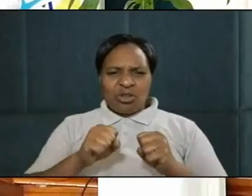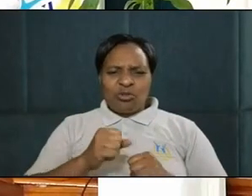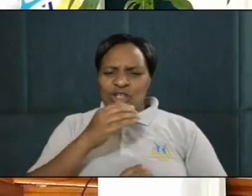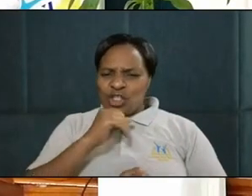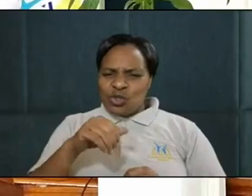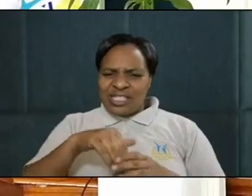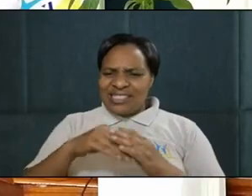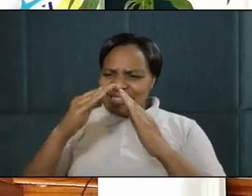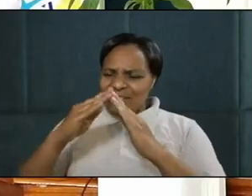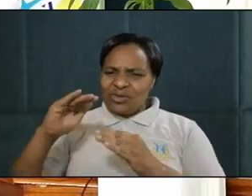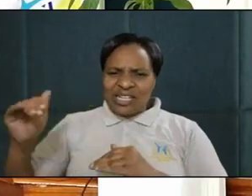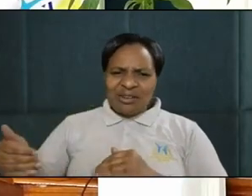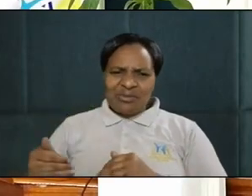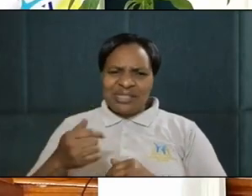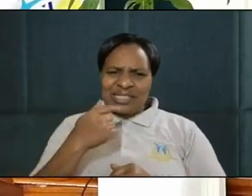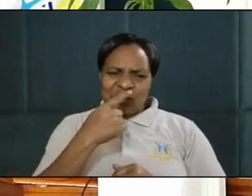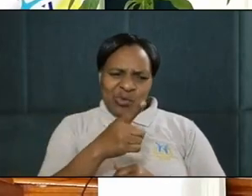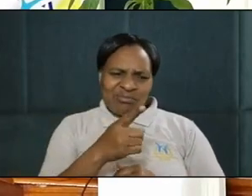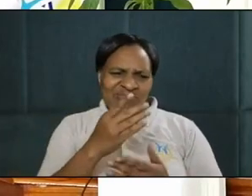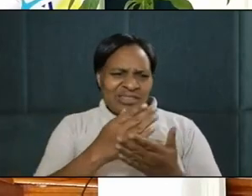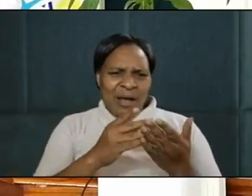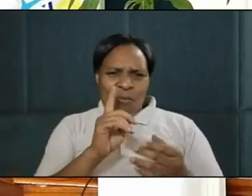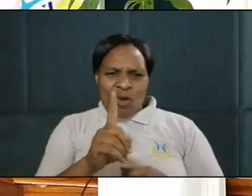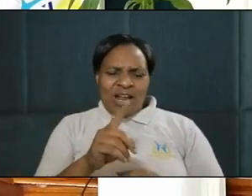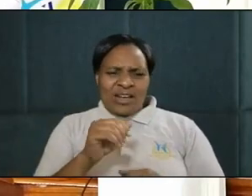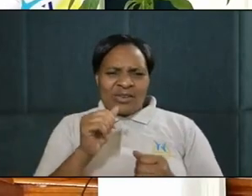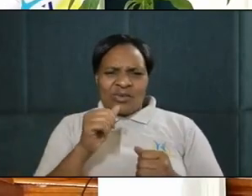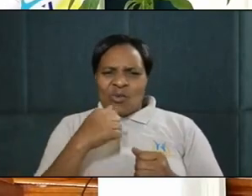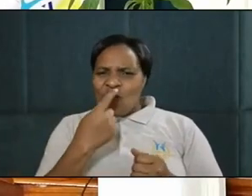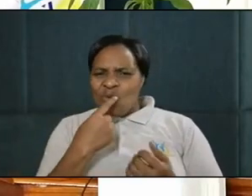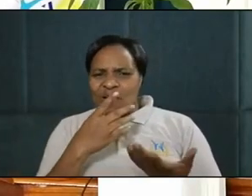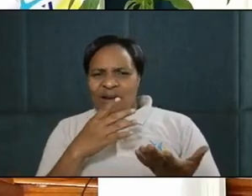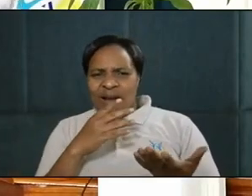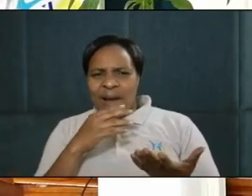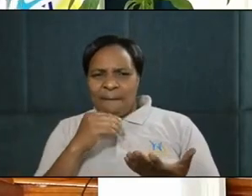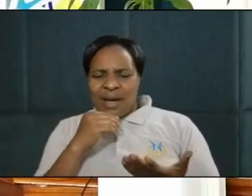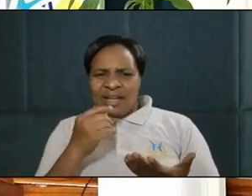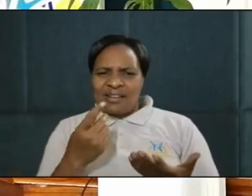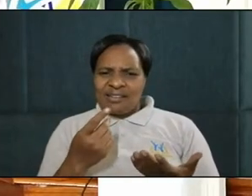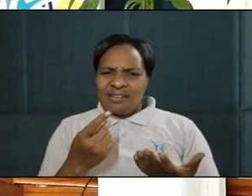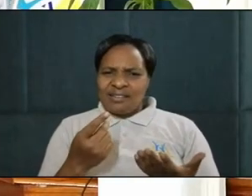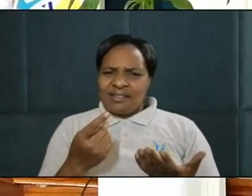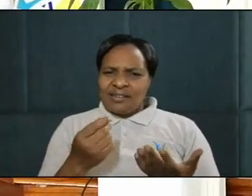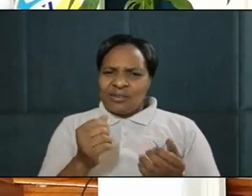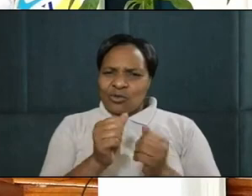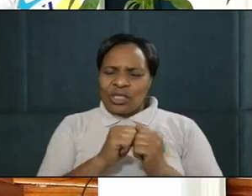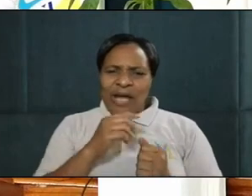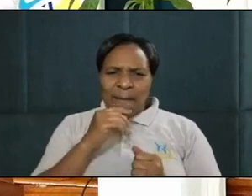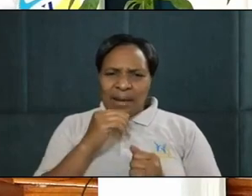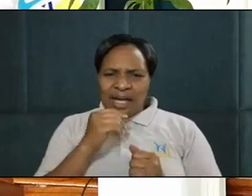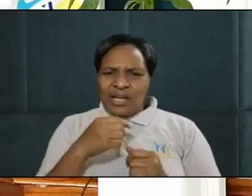in Jerusalem, they saw Paul with somebody, with a man. Do you remember the name? Yes, are we?